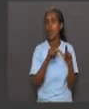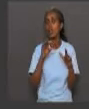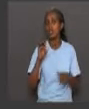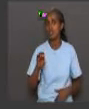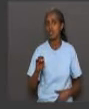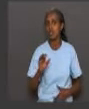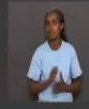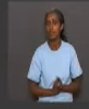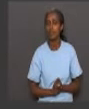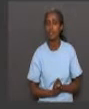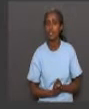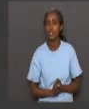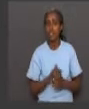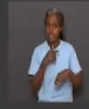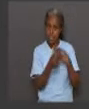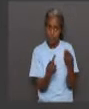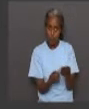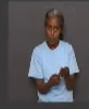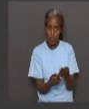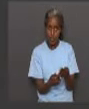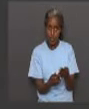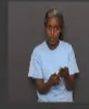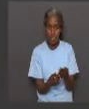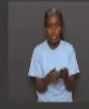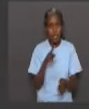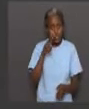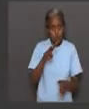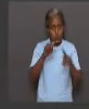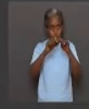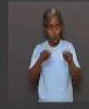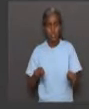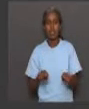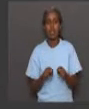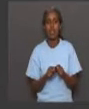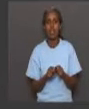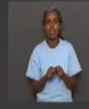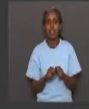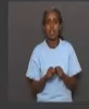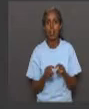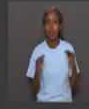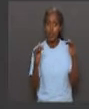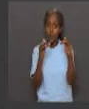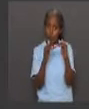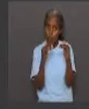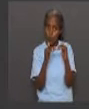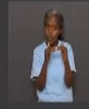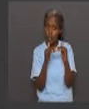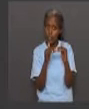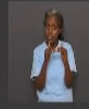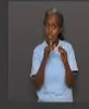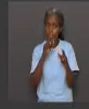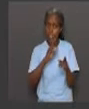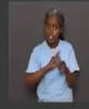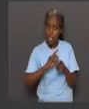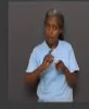C. Therefore, the two triangles are congruent in